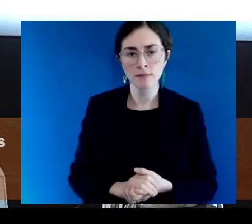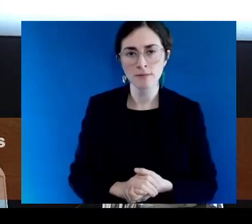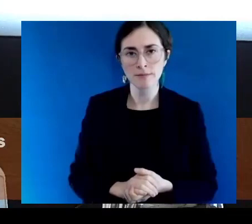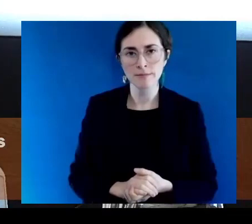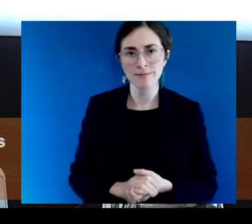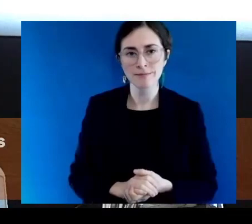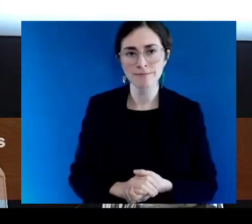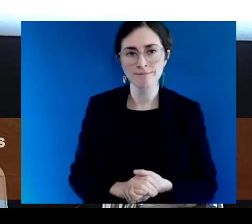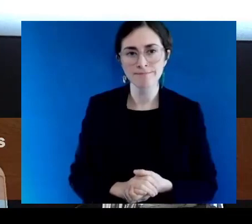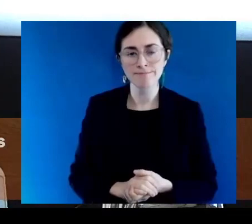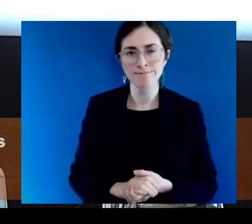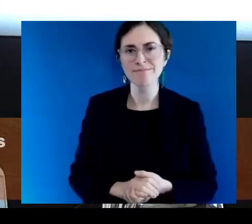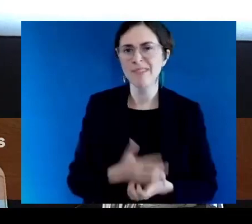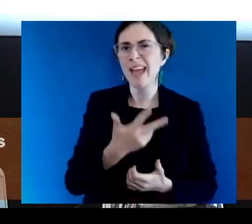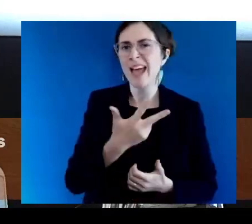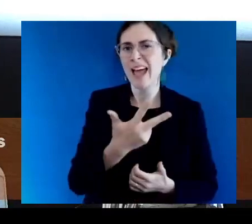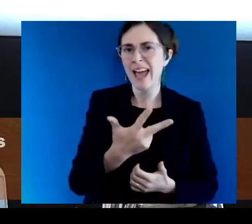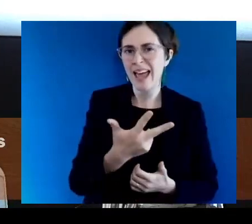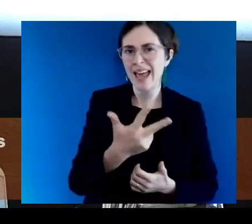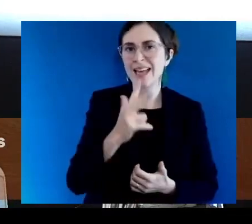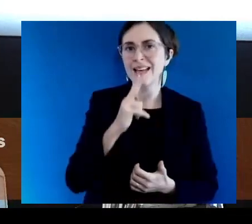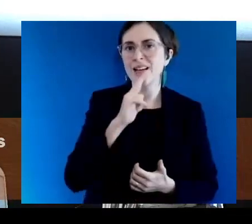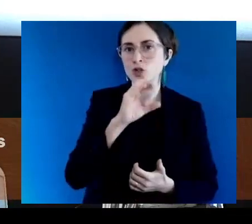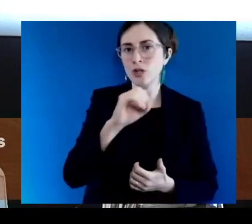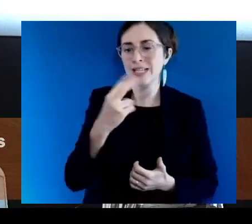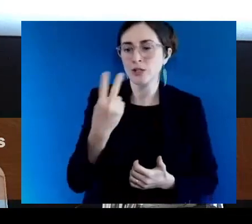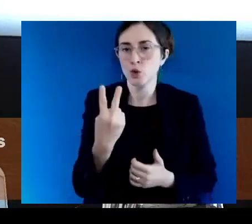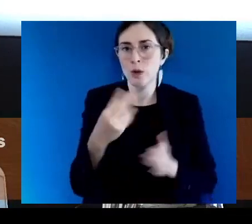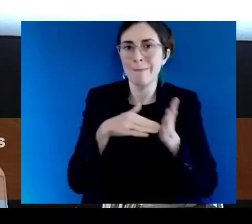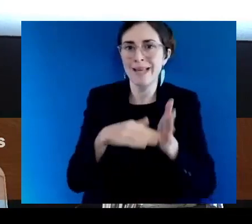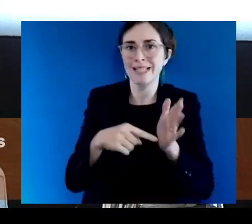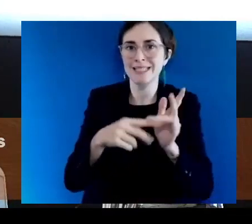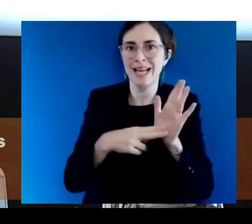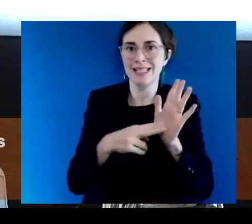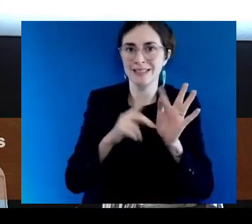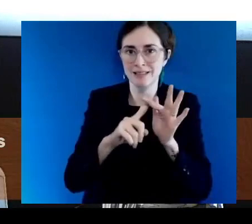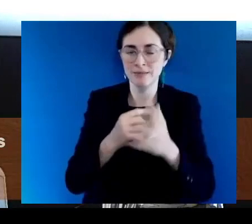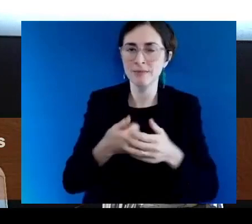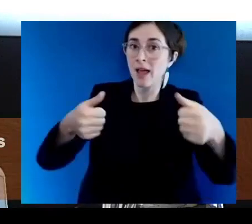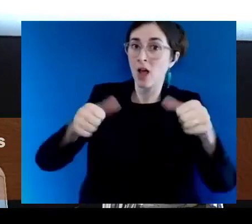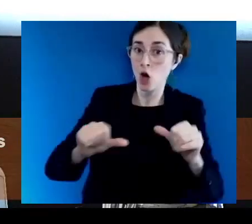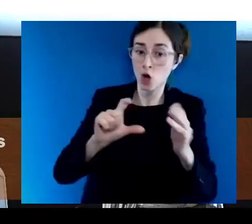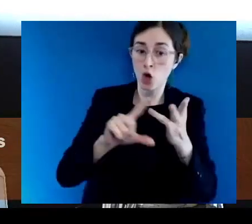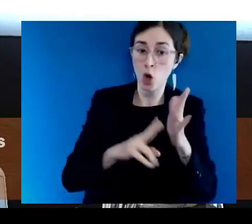They would be 802 million tonnes. And condensate produced?